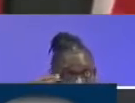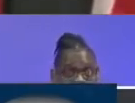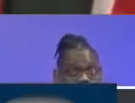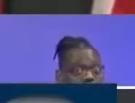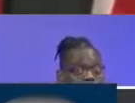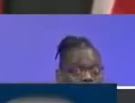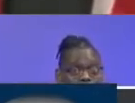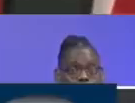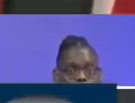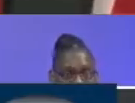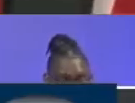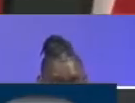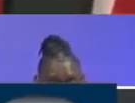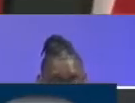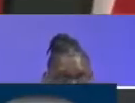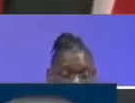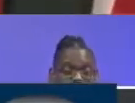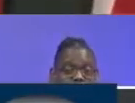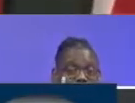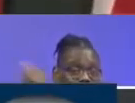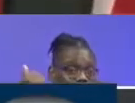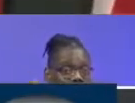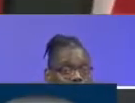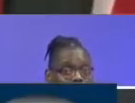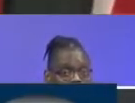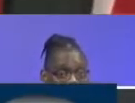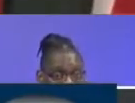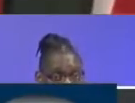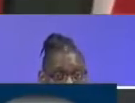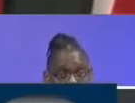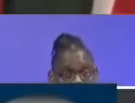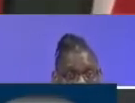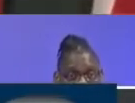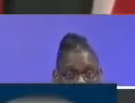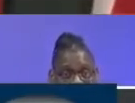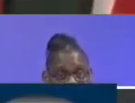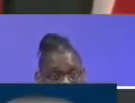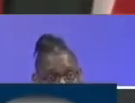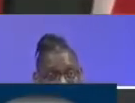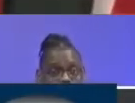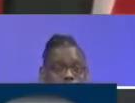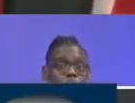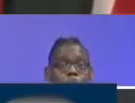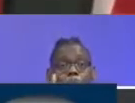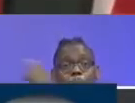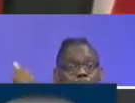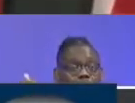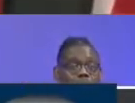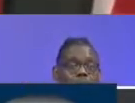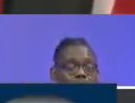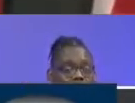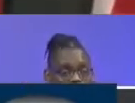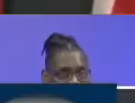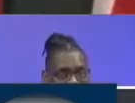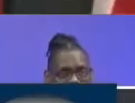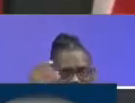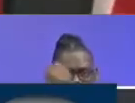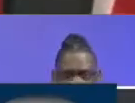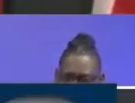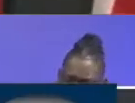this country the best opportunity to survive and to participate. And we will do